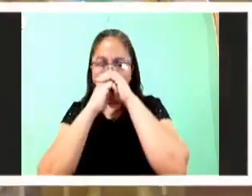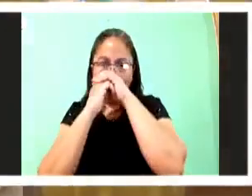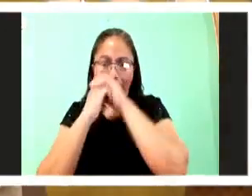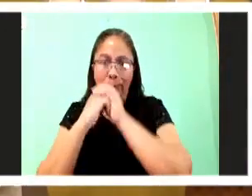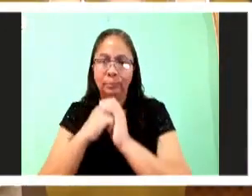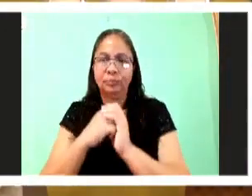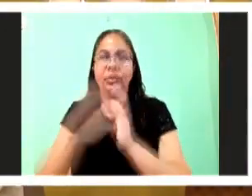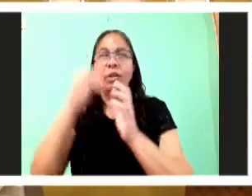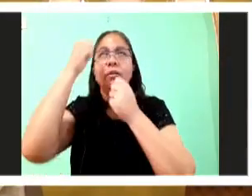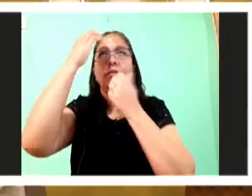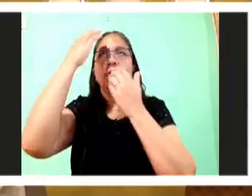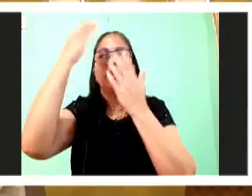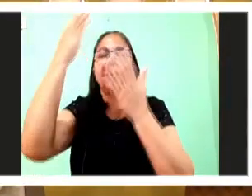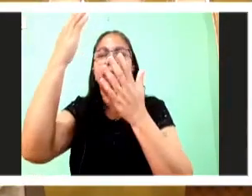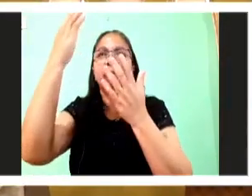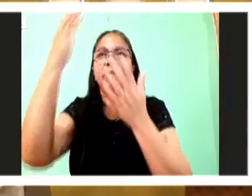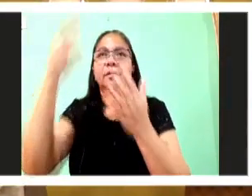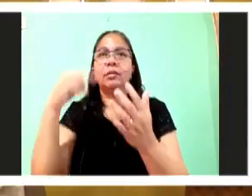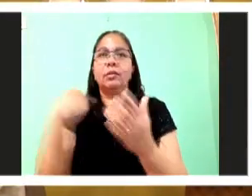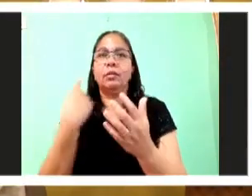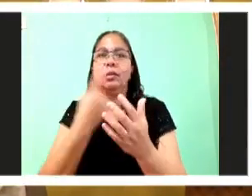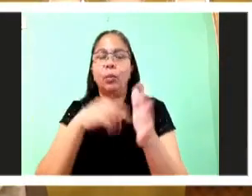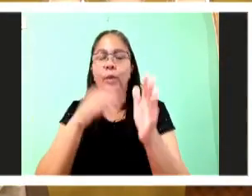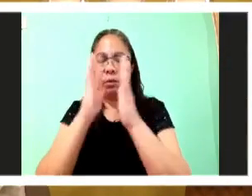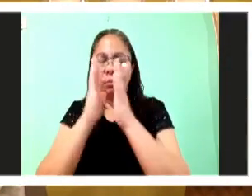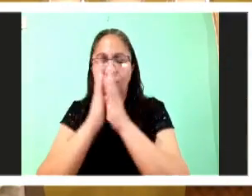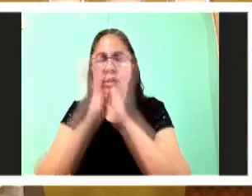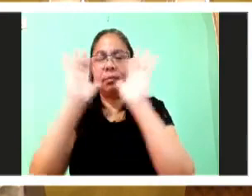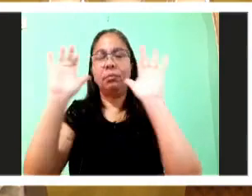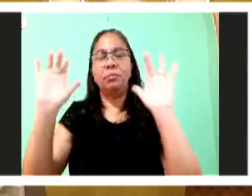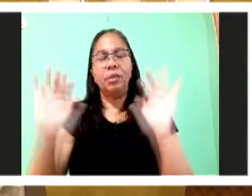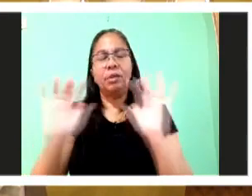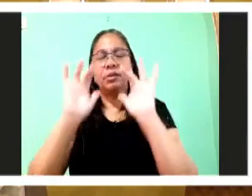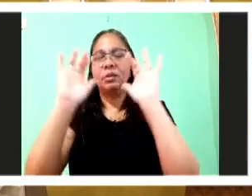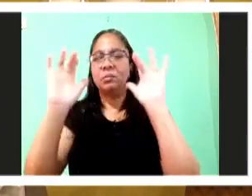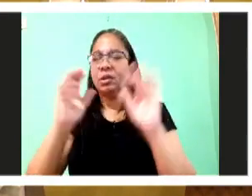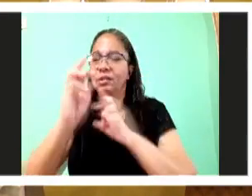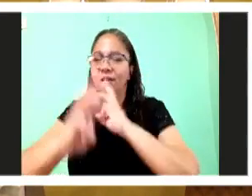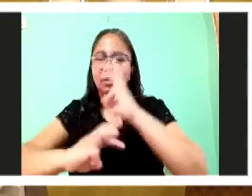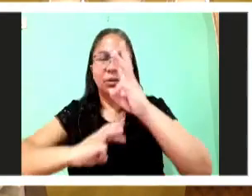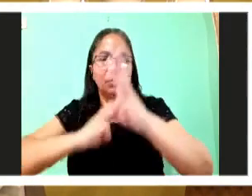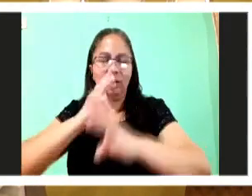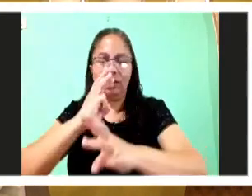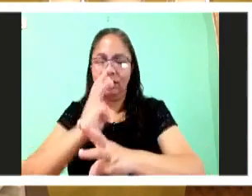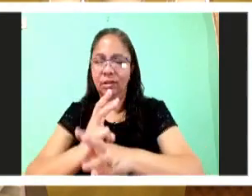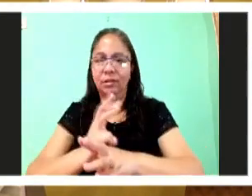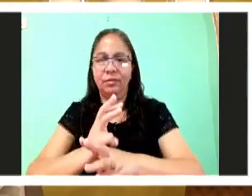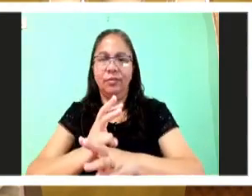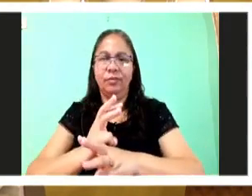Father, we pray mercy upon this world of ours,